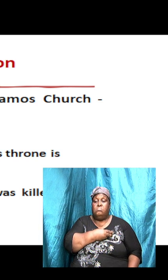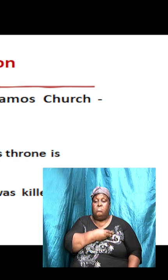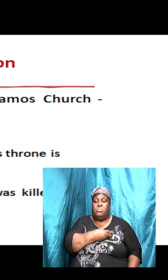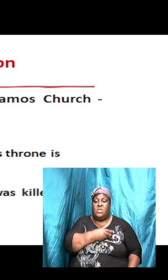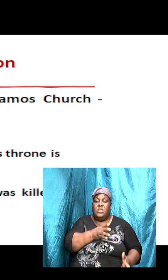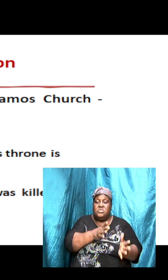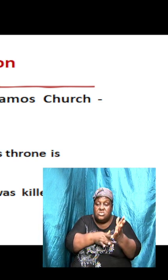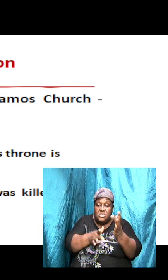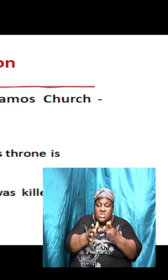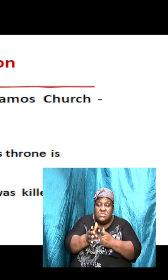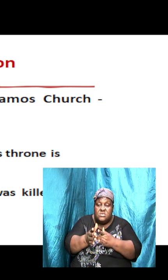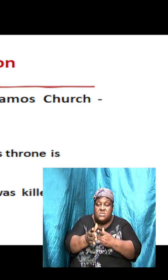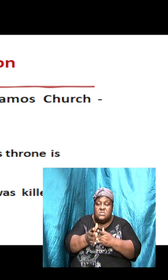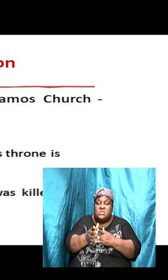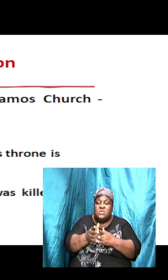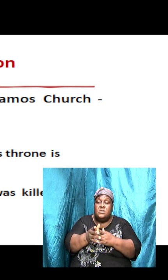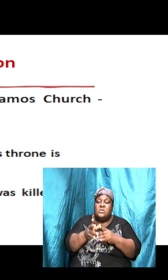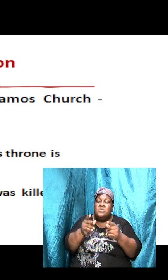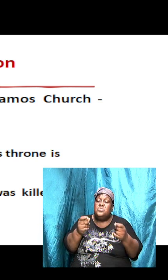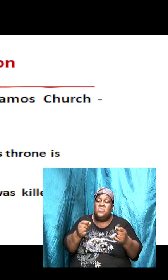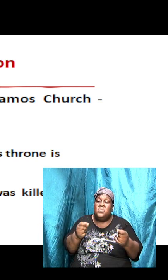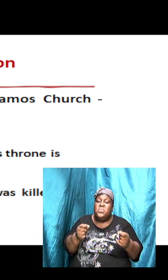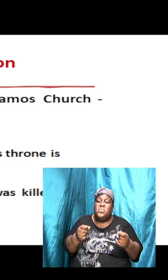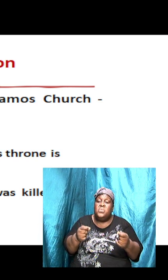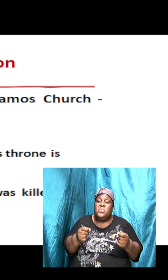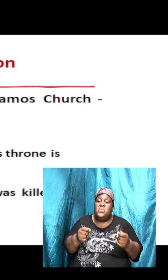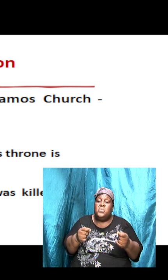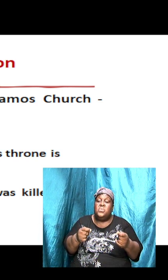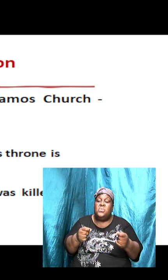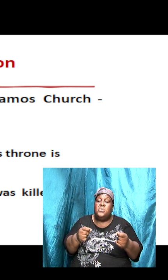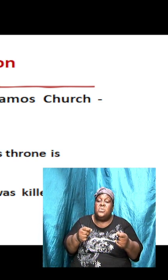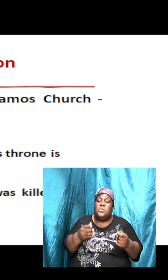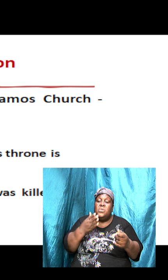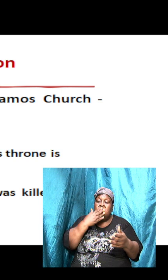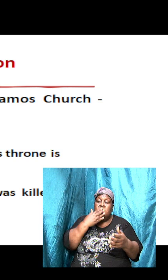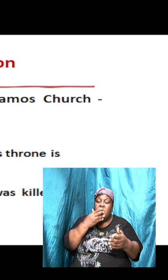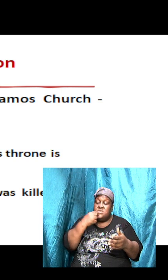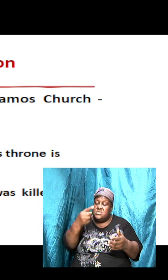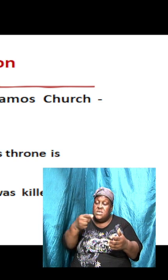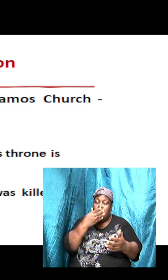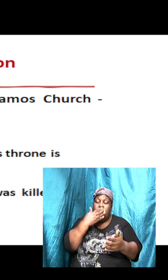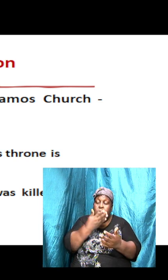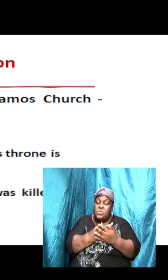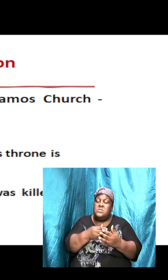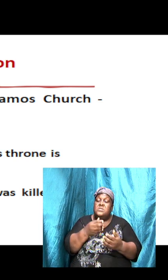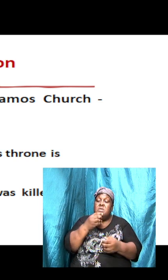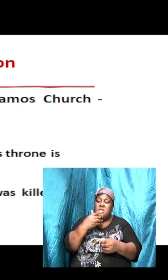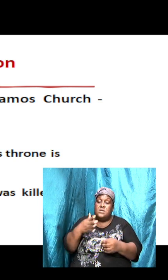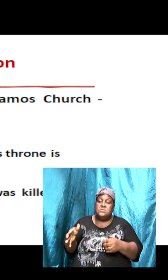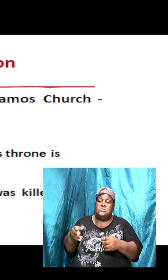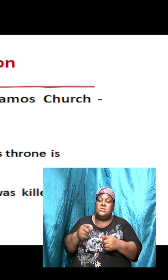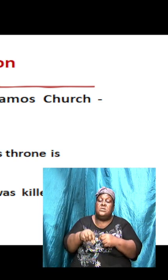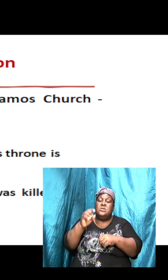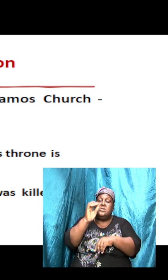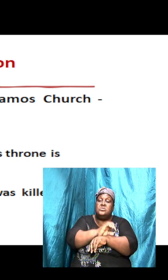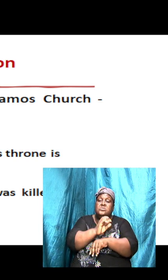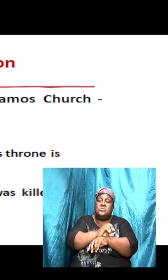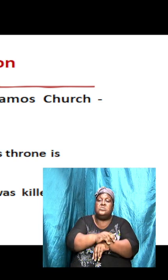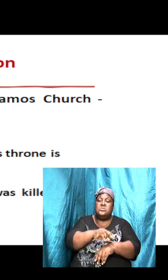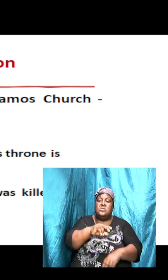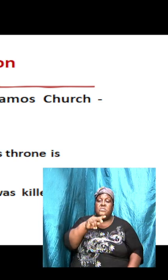saints that were from the church of Pergamos, he saw and he knows their works. And listen, brothers and